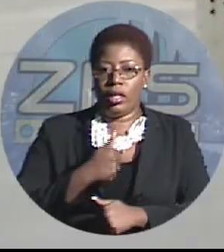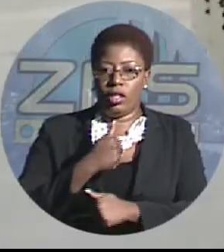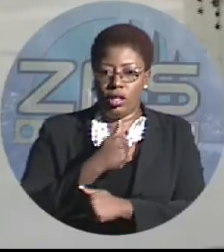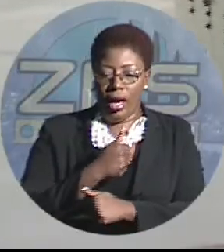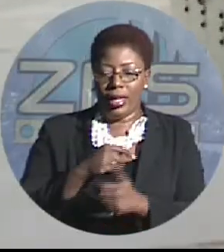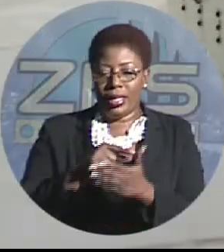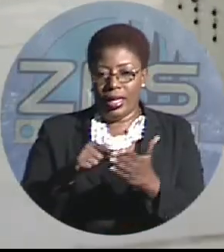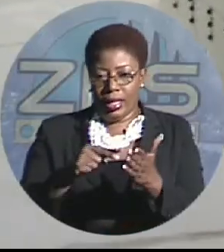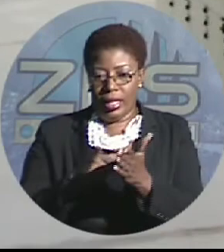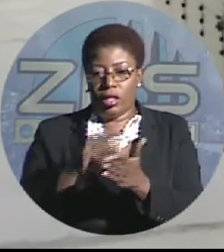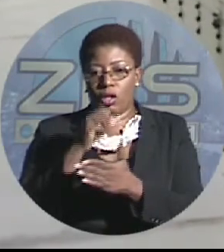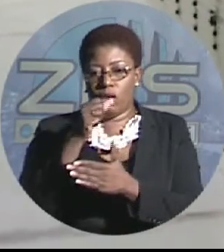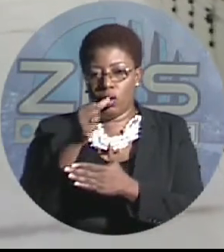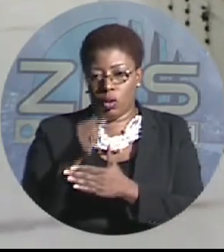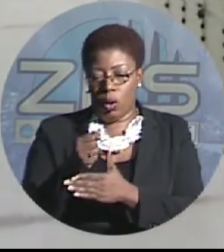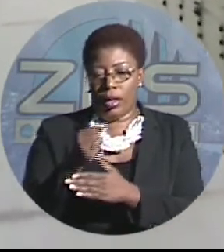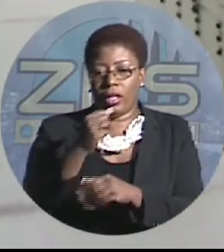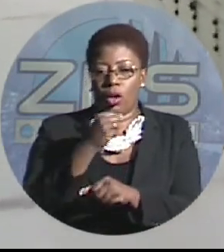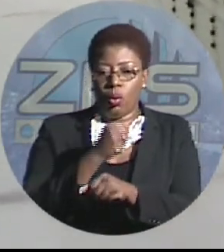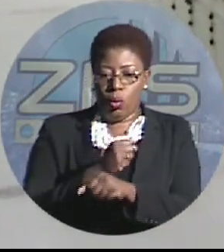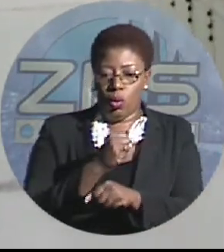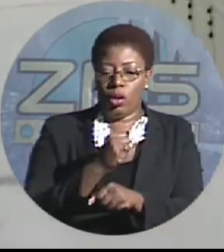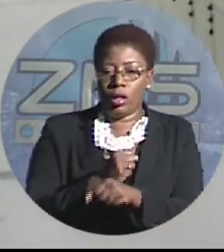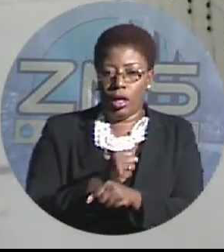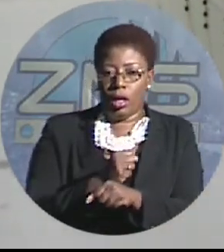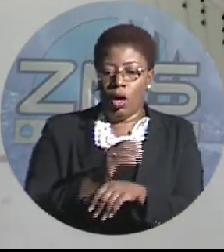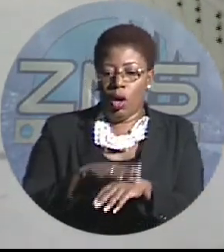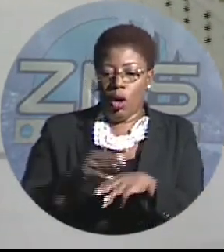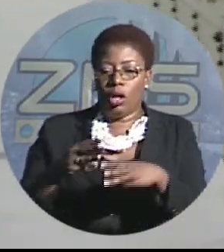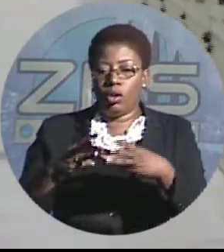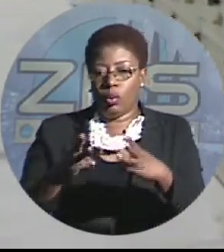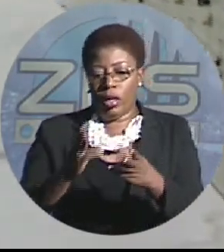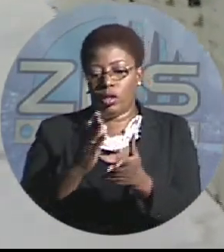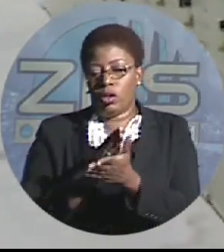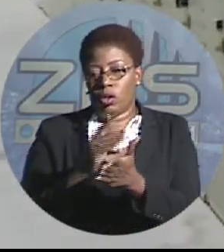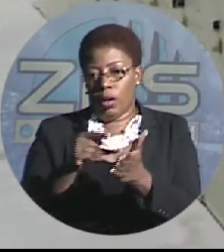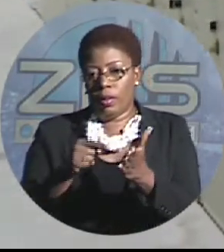consumers and assuring that they're working on long-term strategies to prevent future occurrences.